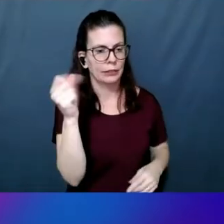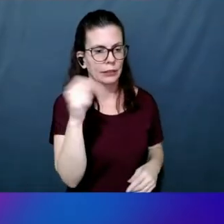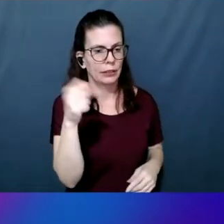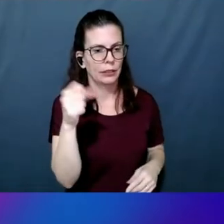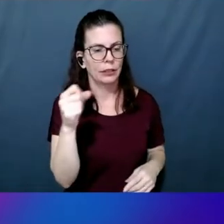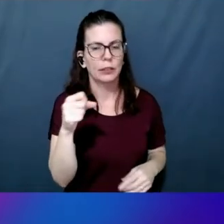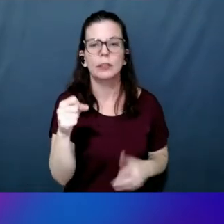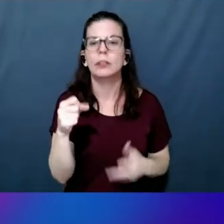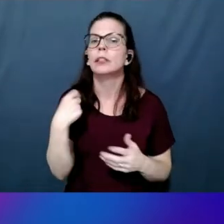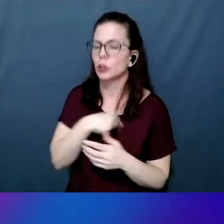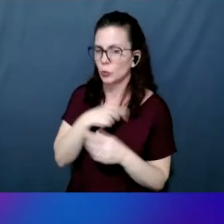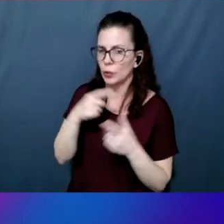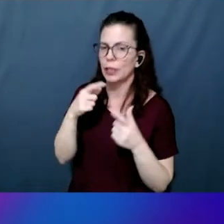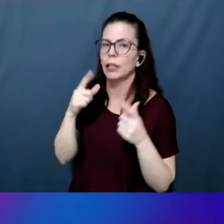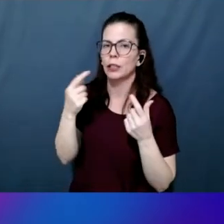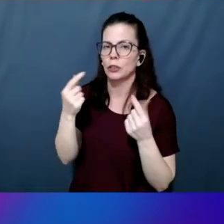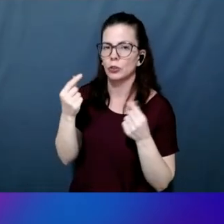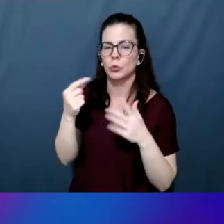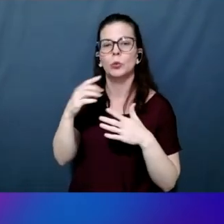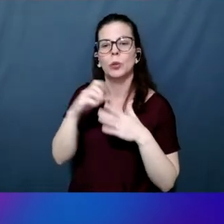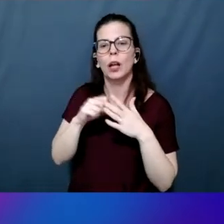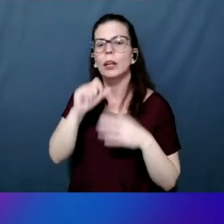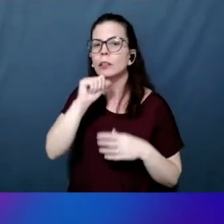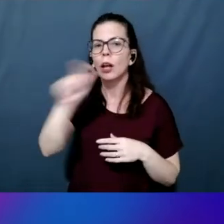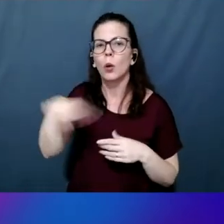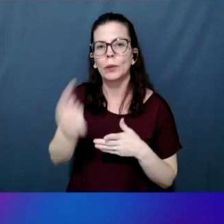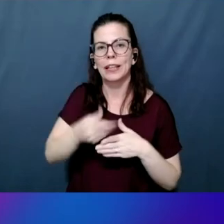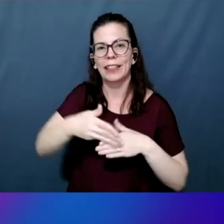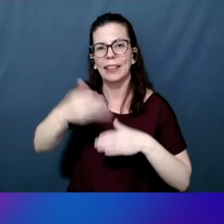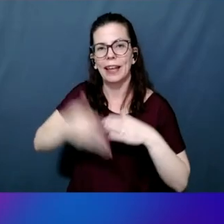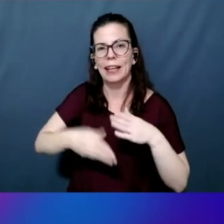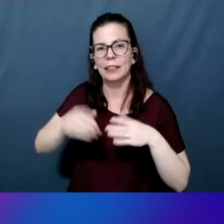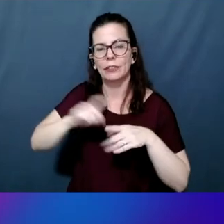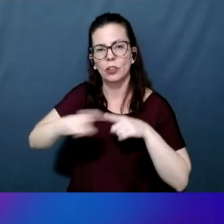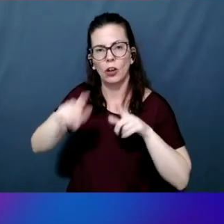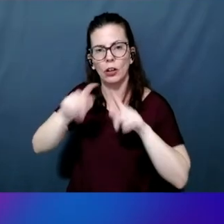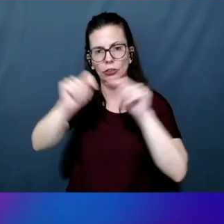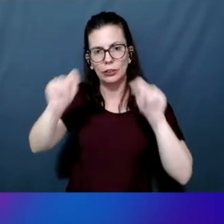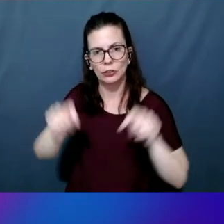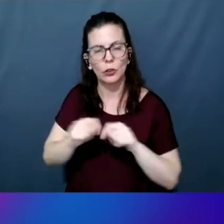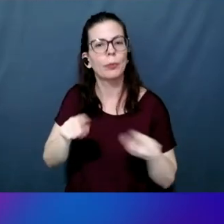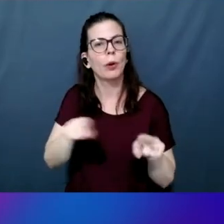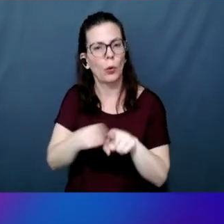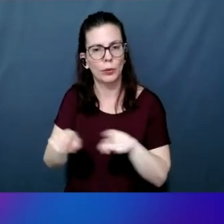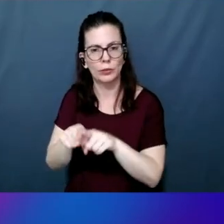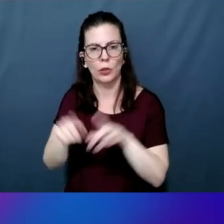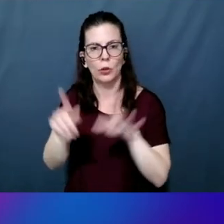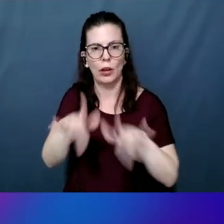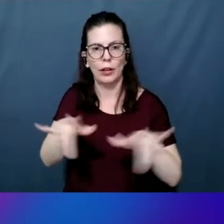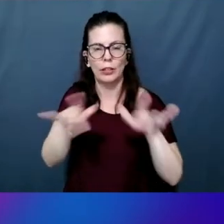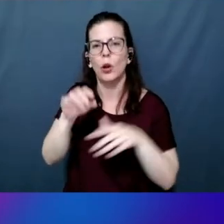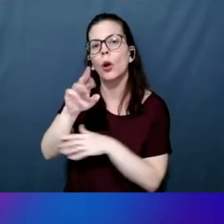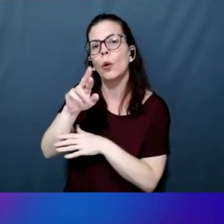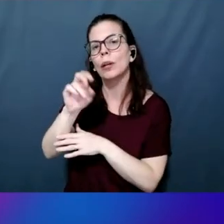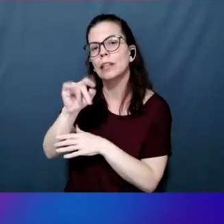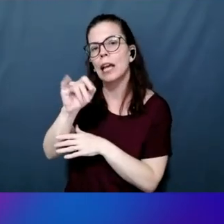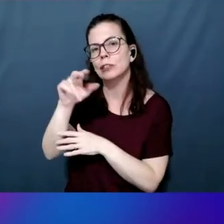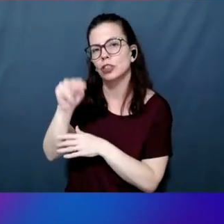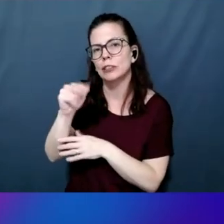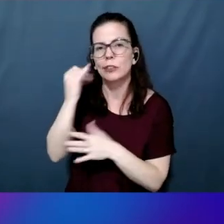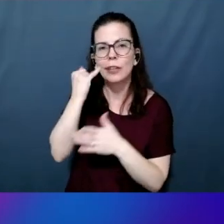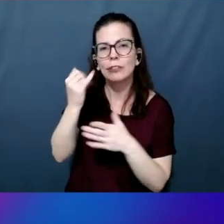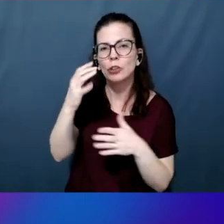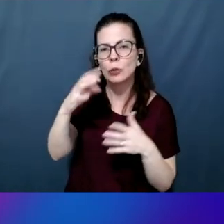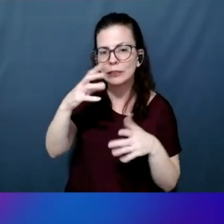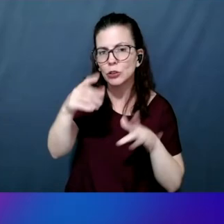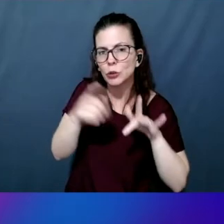redaction, by the way, not just in the call transcript, but we also do redaction in the audio itself. So anytime there is a mention of a personally identifiable information